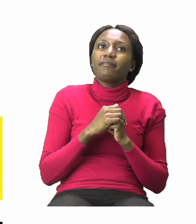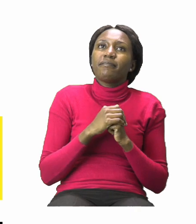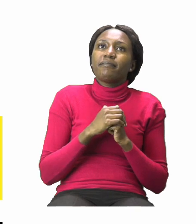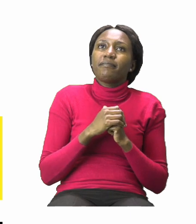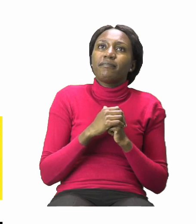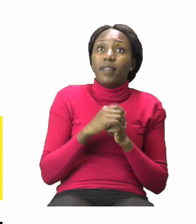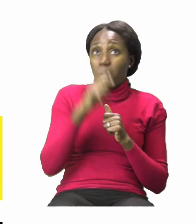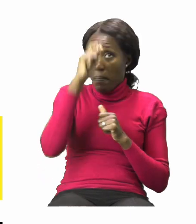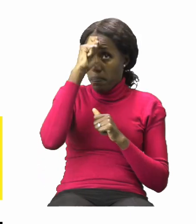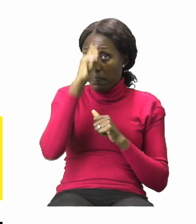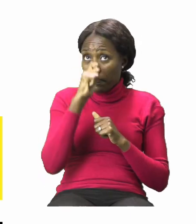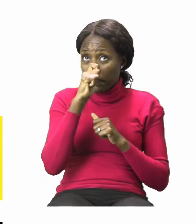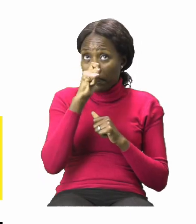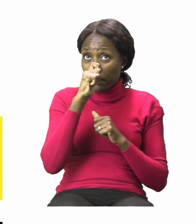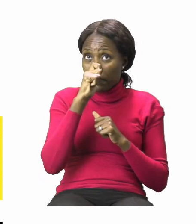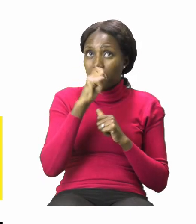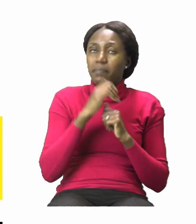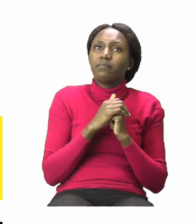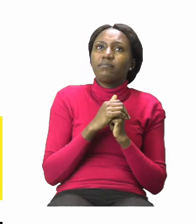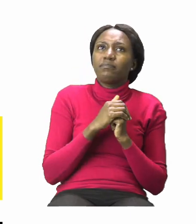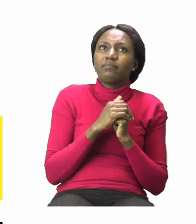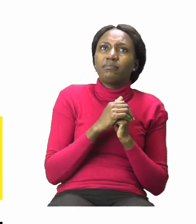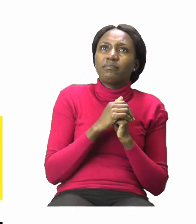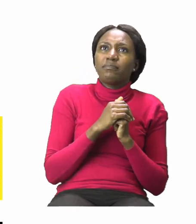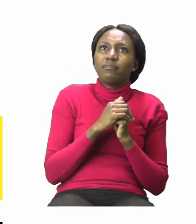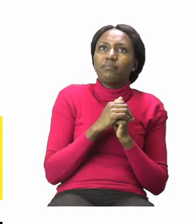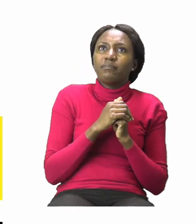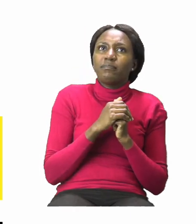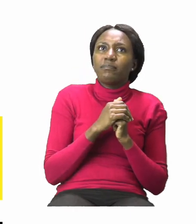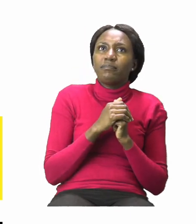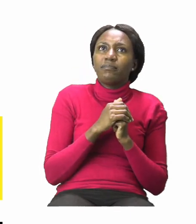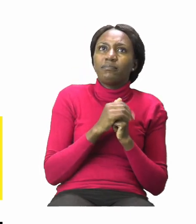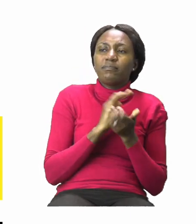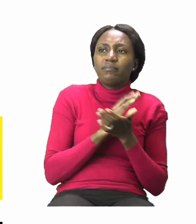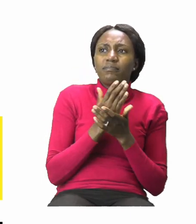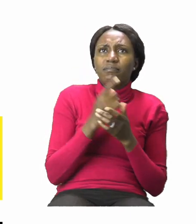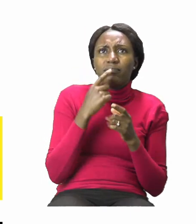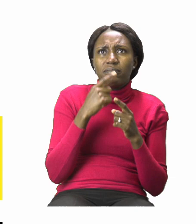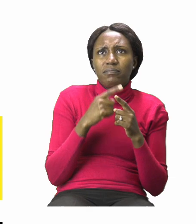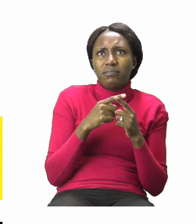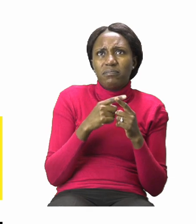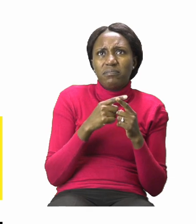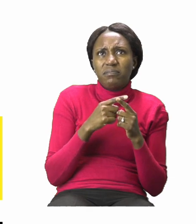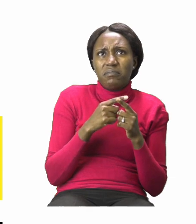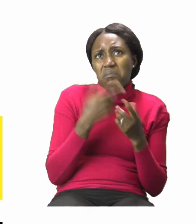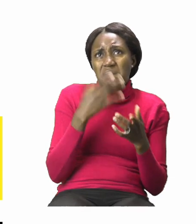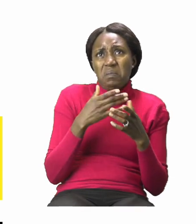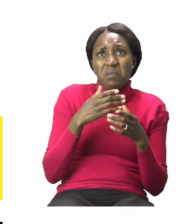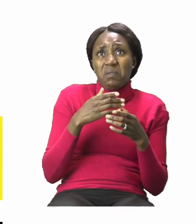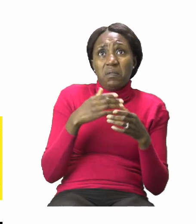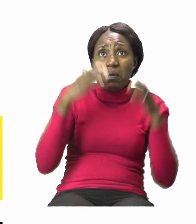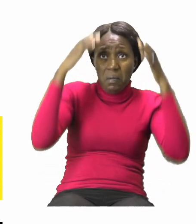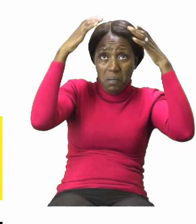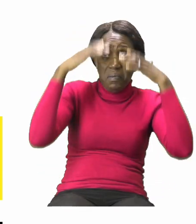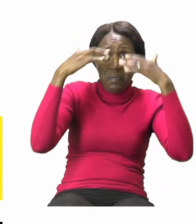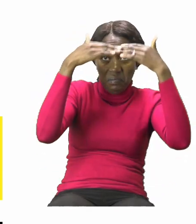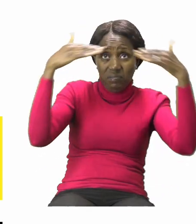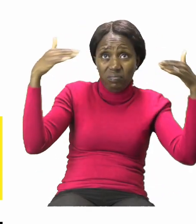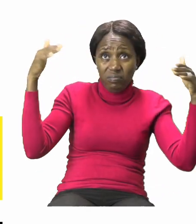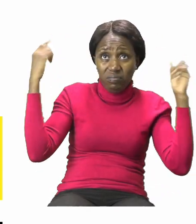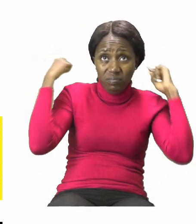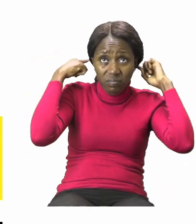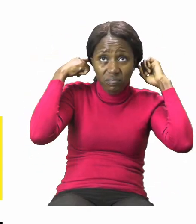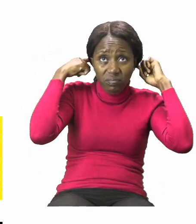Cap. Although some people may say it is a hat.